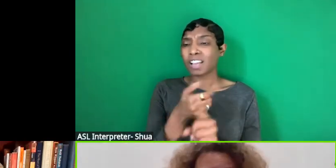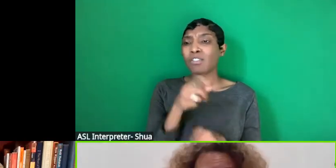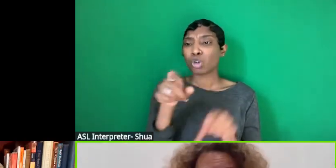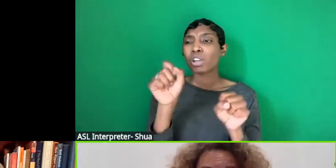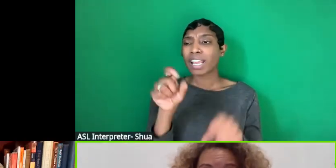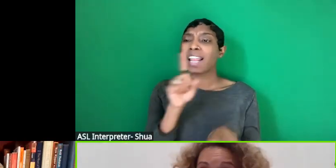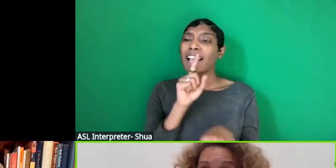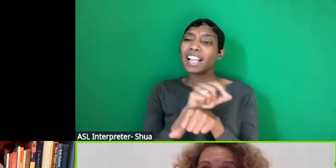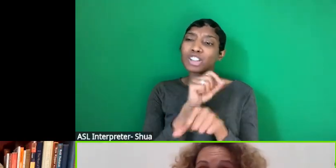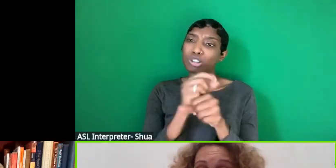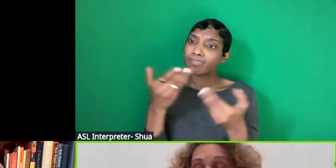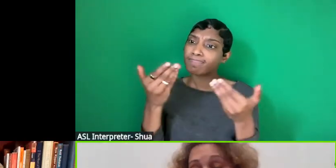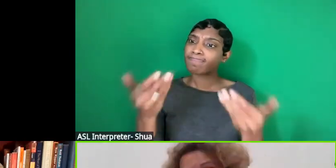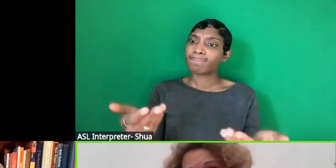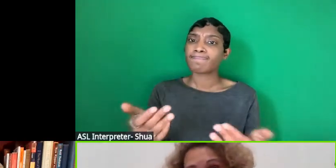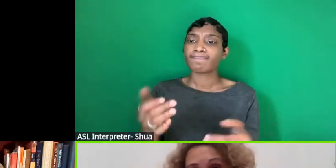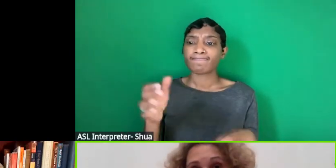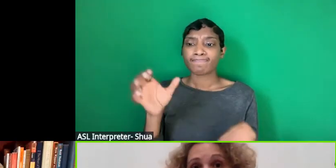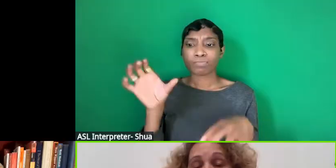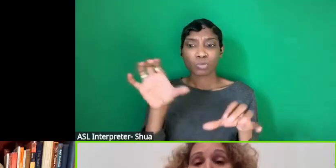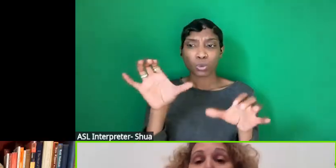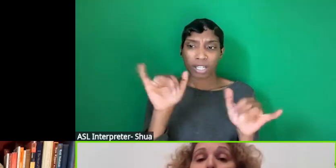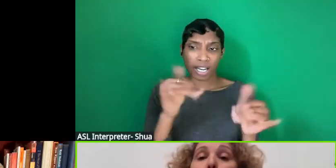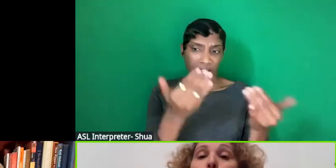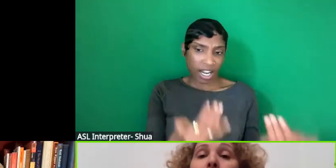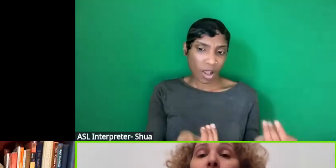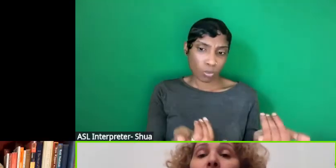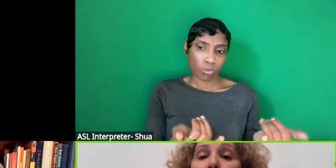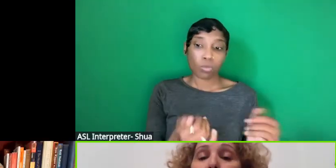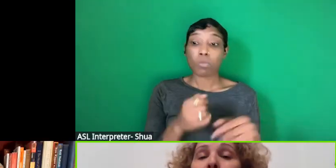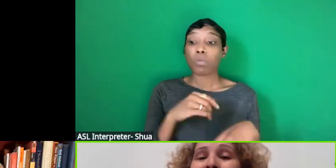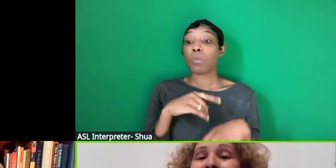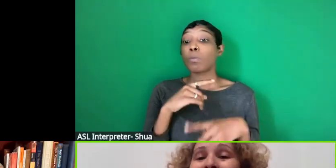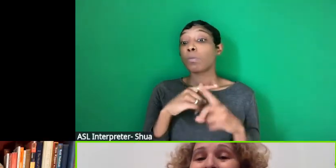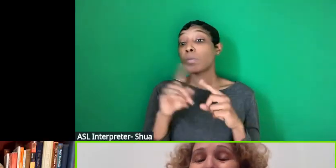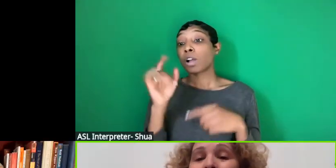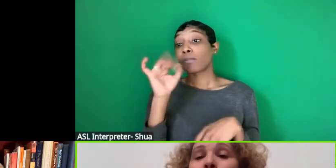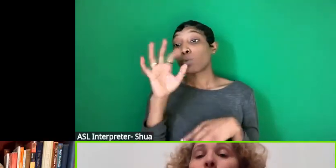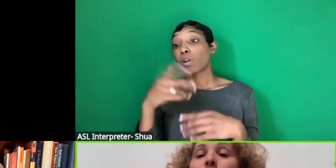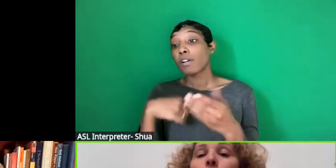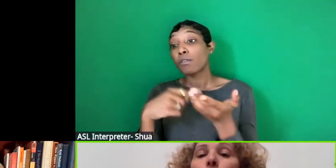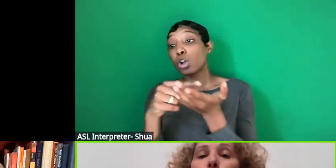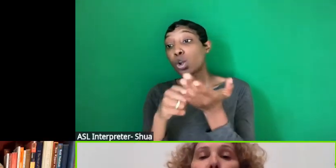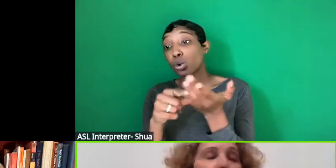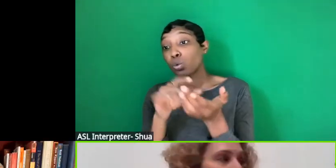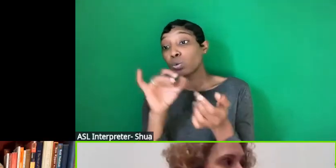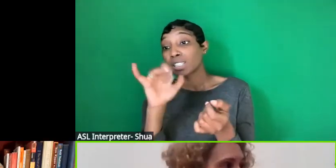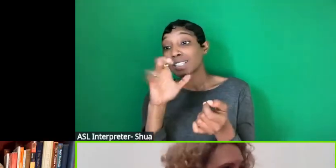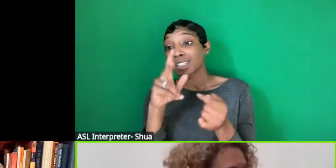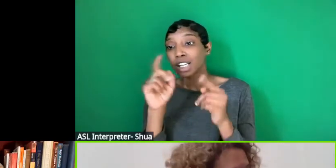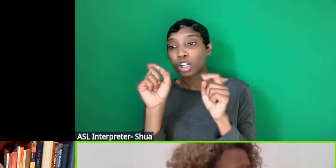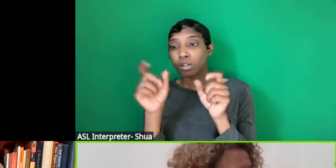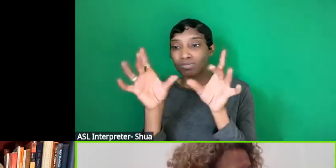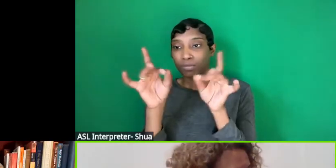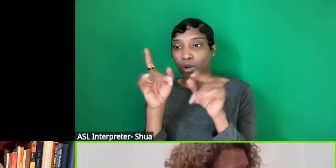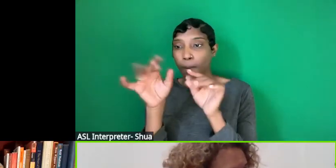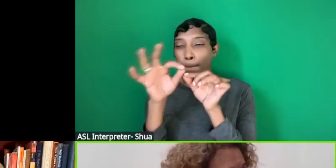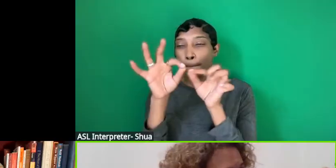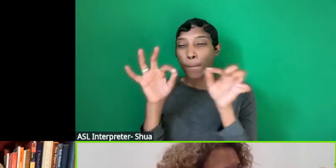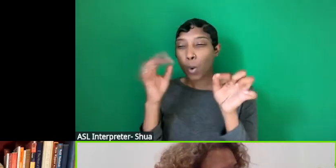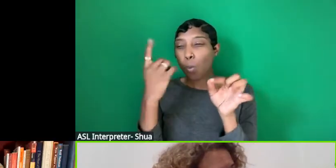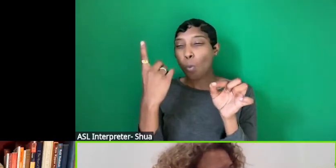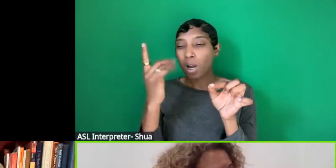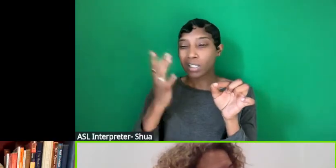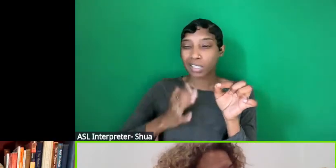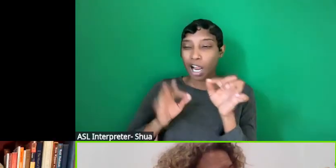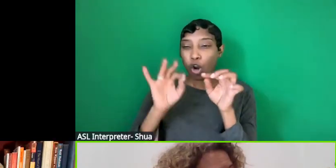actually go ahead and start doing those now by either using your glue stick, or we have these double-sided stickies. You just pull one off. I'll show you in the